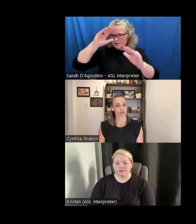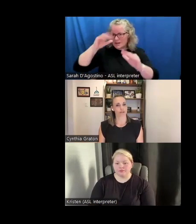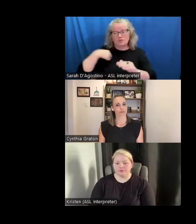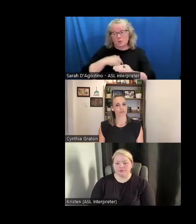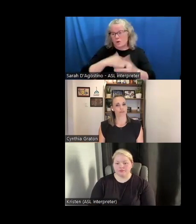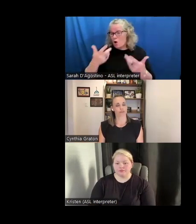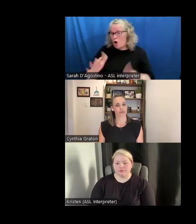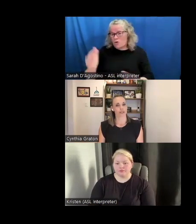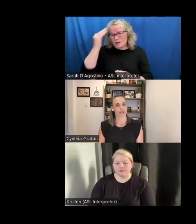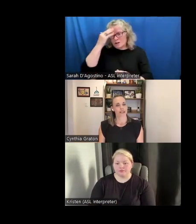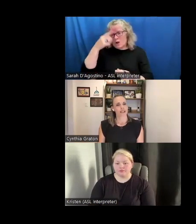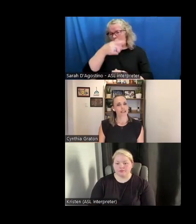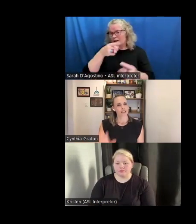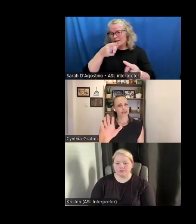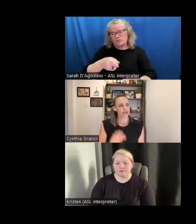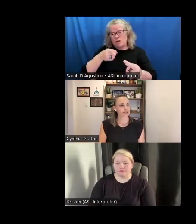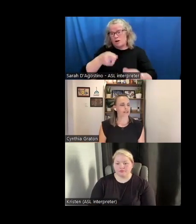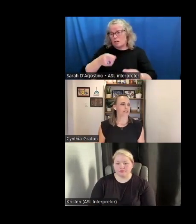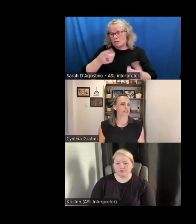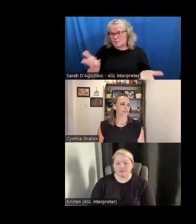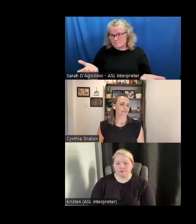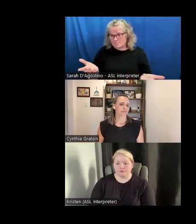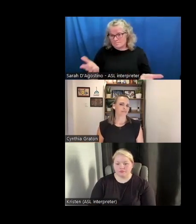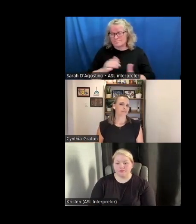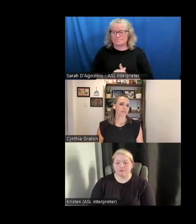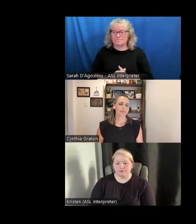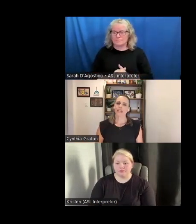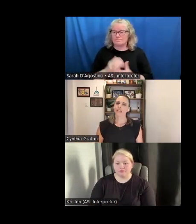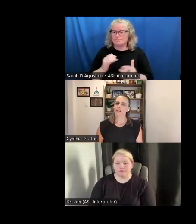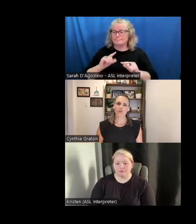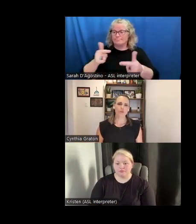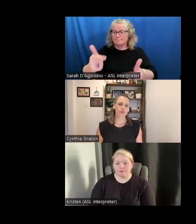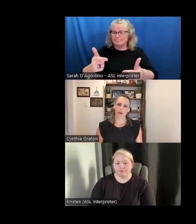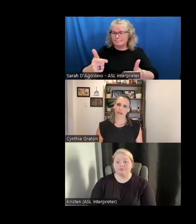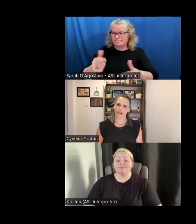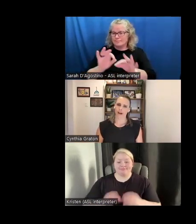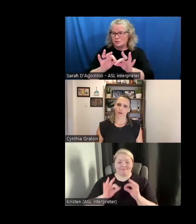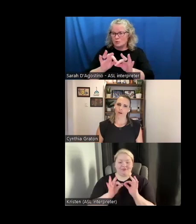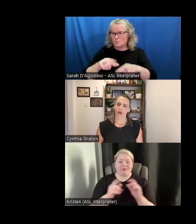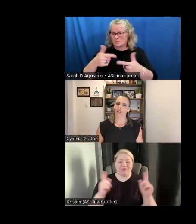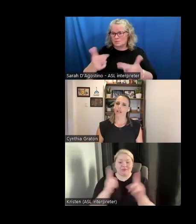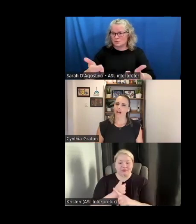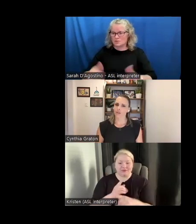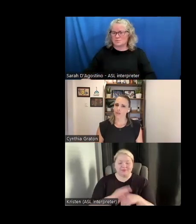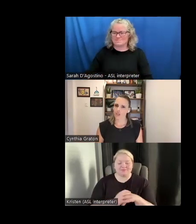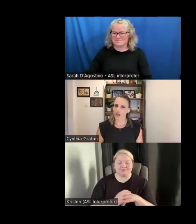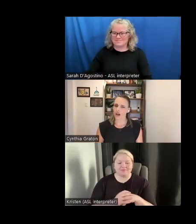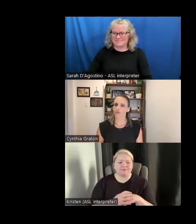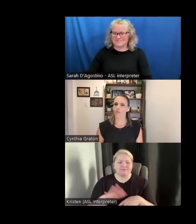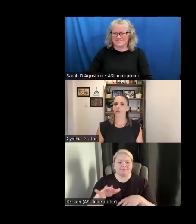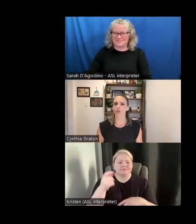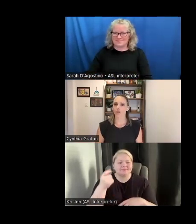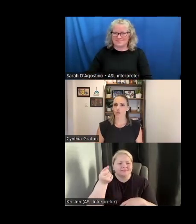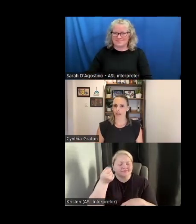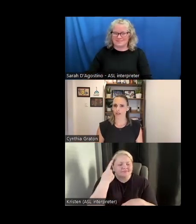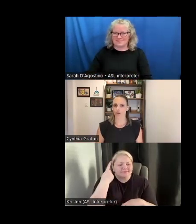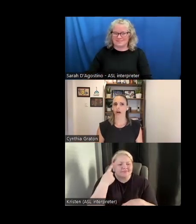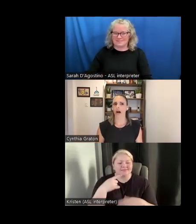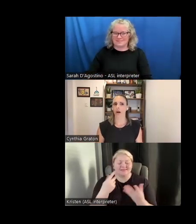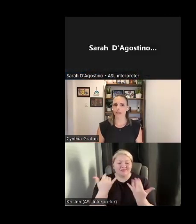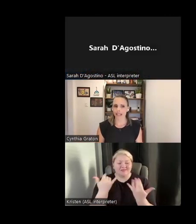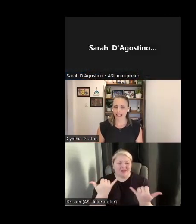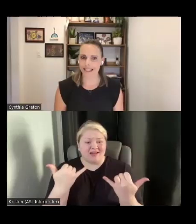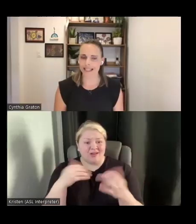struggles with. Here's the deal. In schools right now, a lot of the stuff we're doing